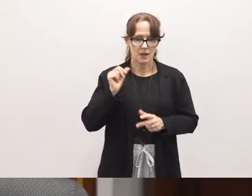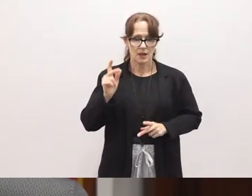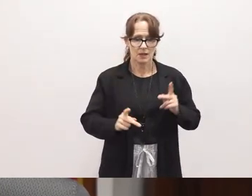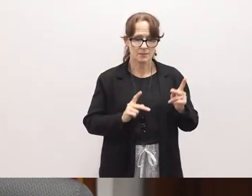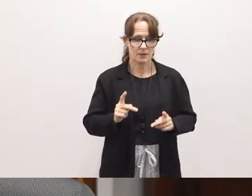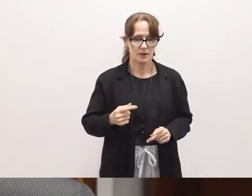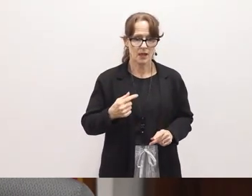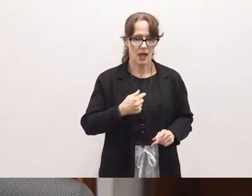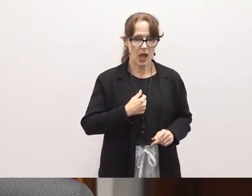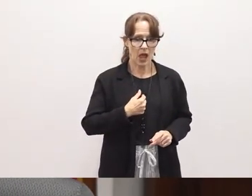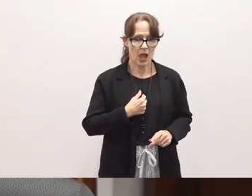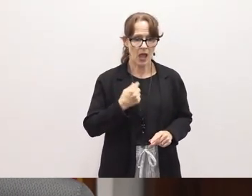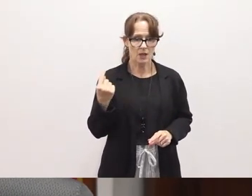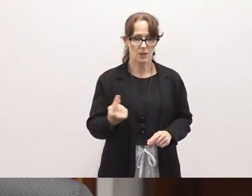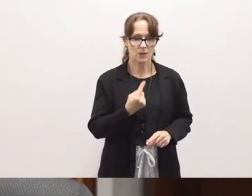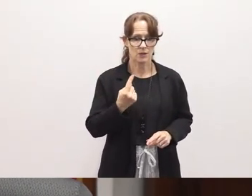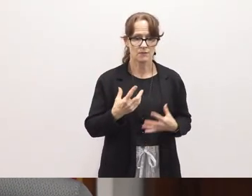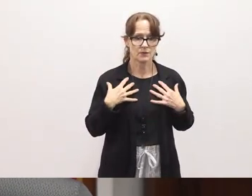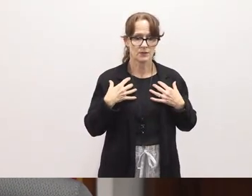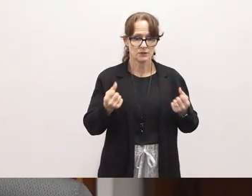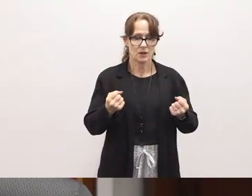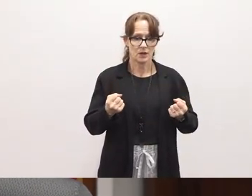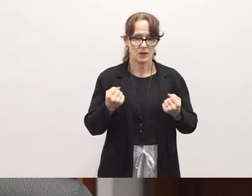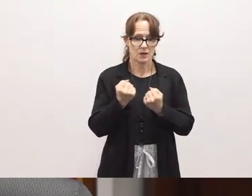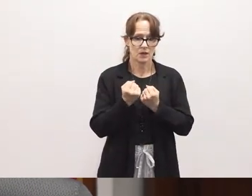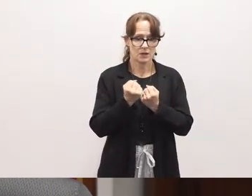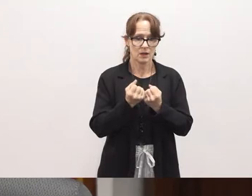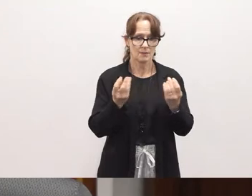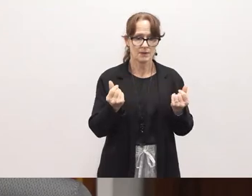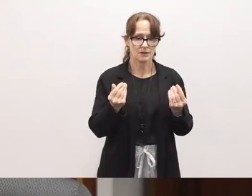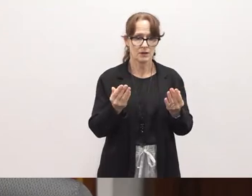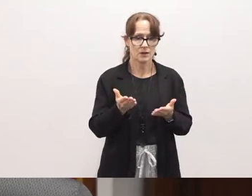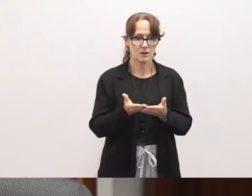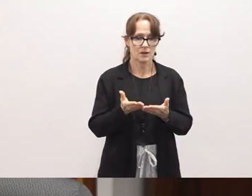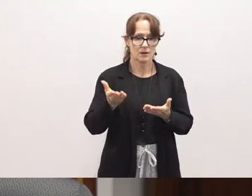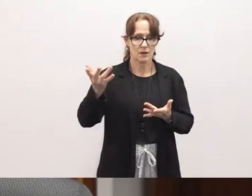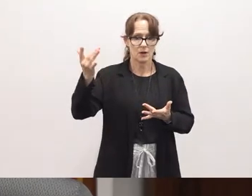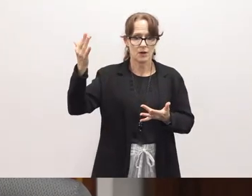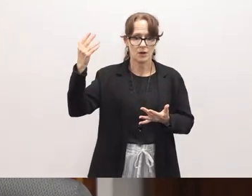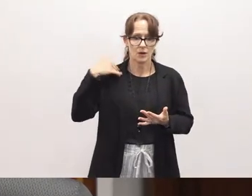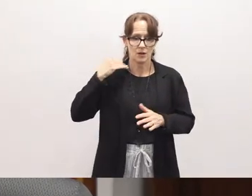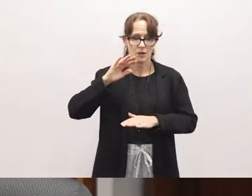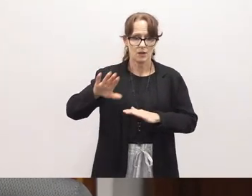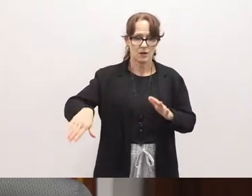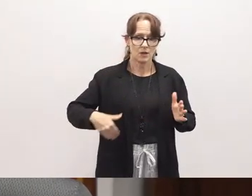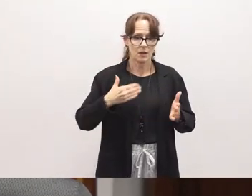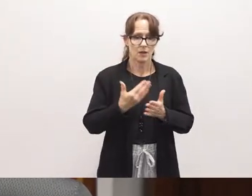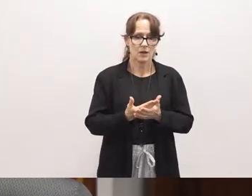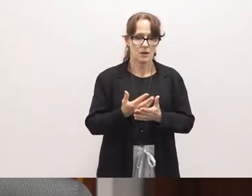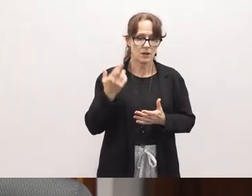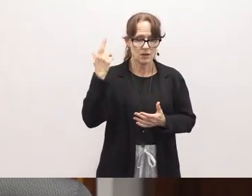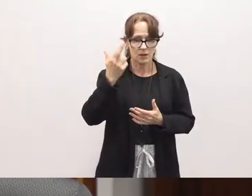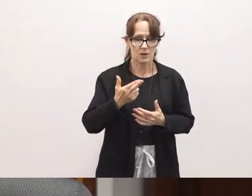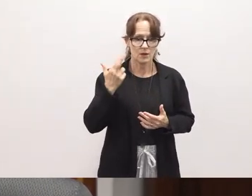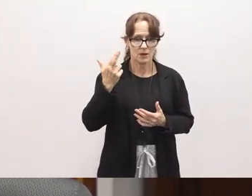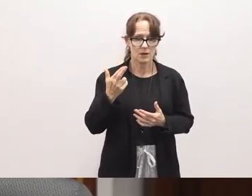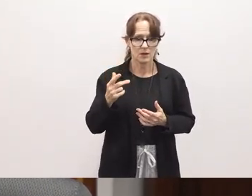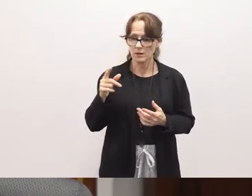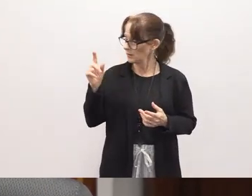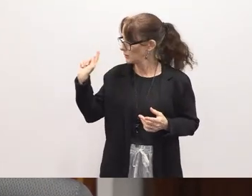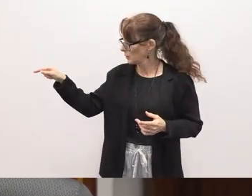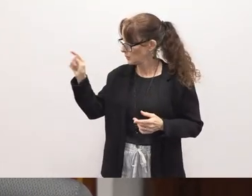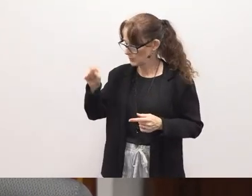was one of, if not the strongest proponent for getting materials earlier for all the reasons that my colleagues